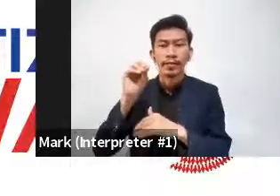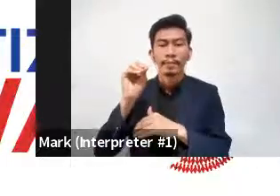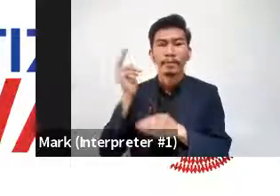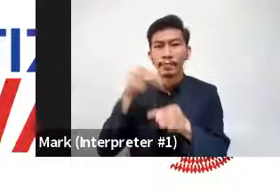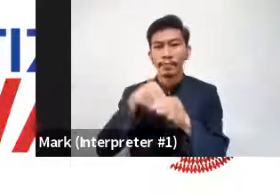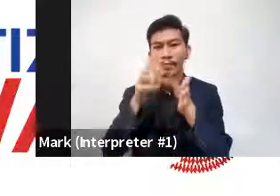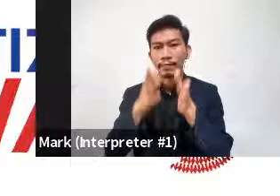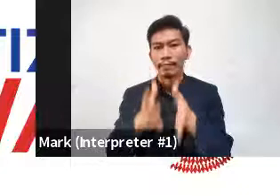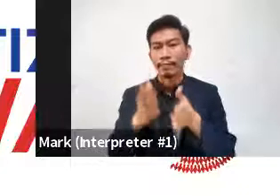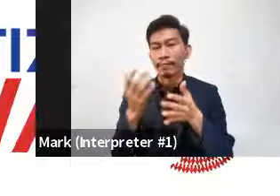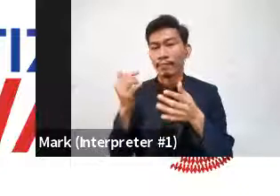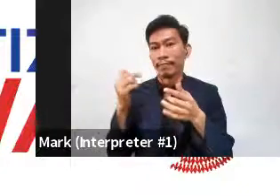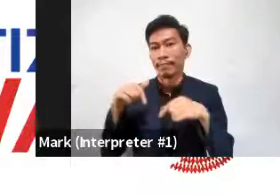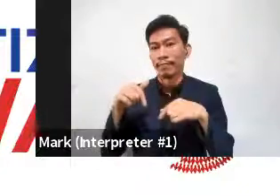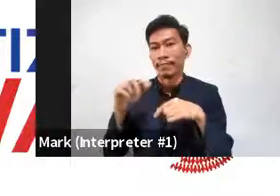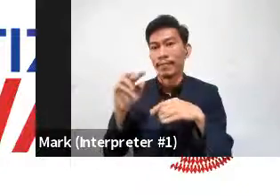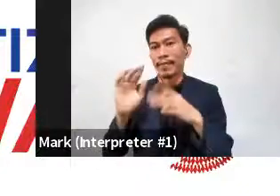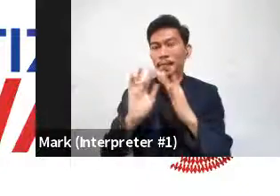this virtual